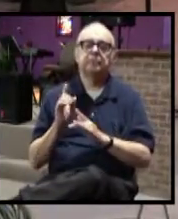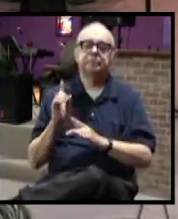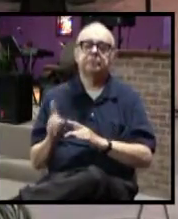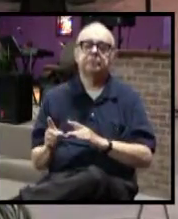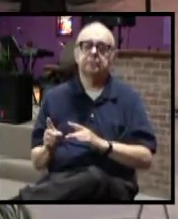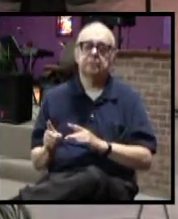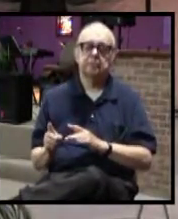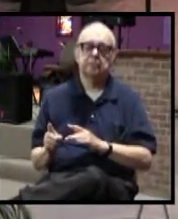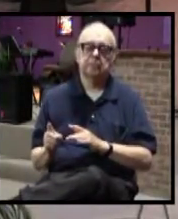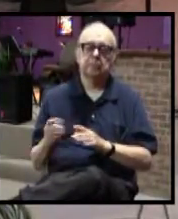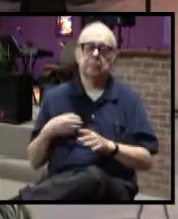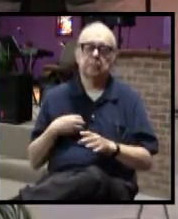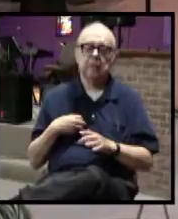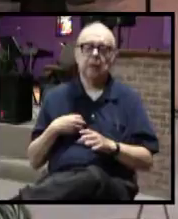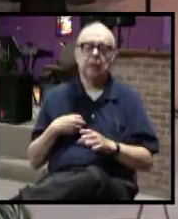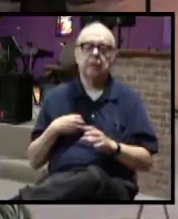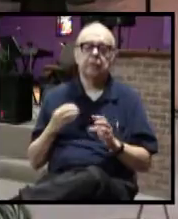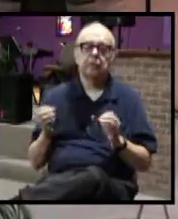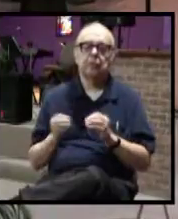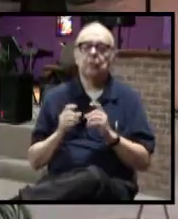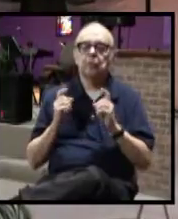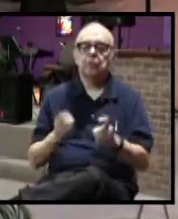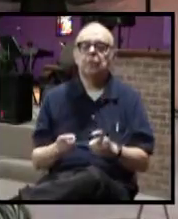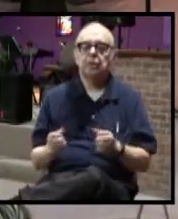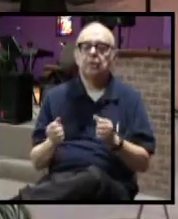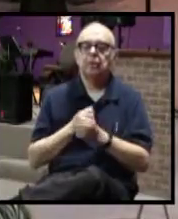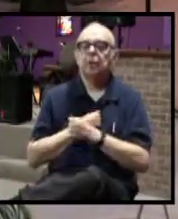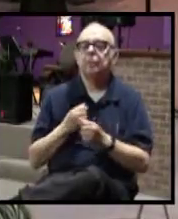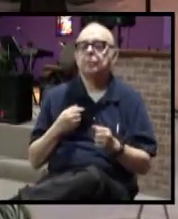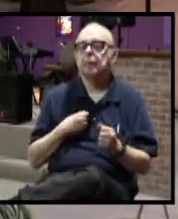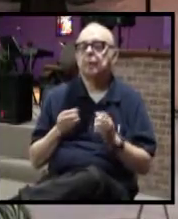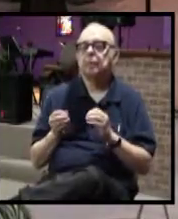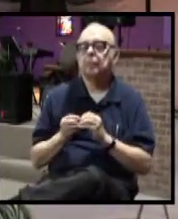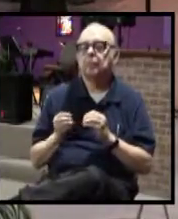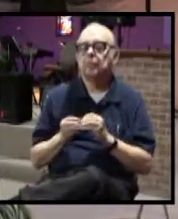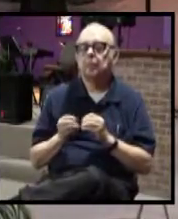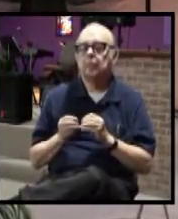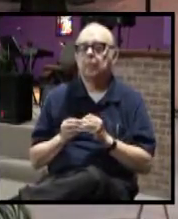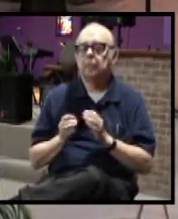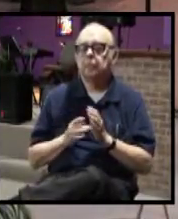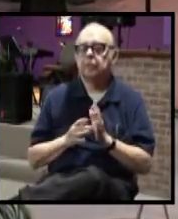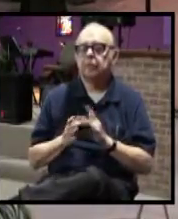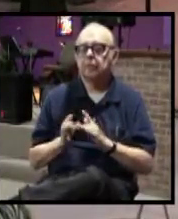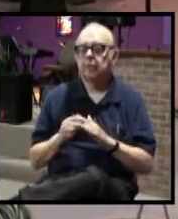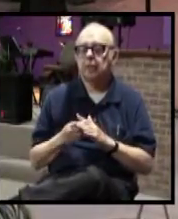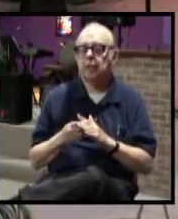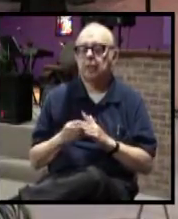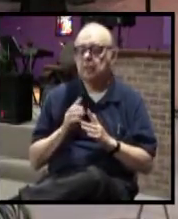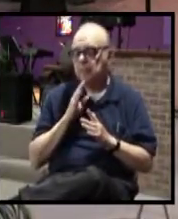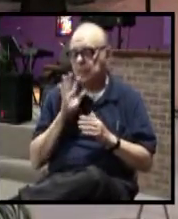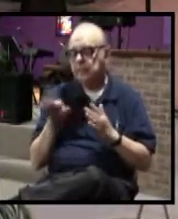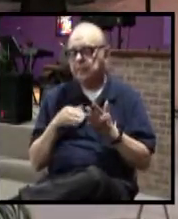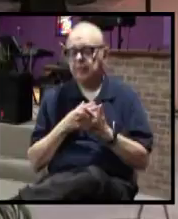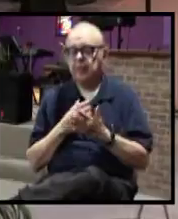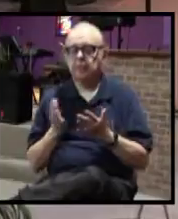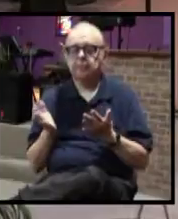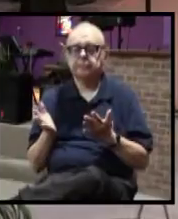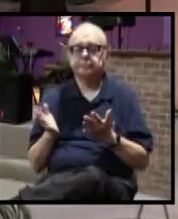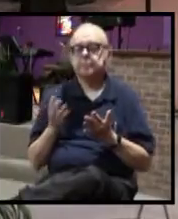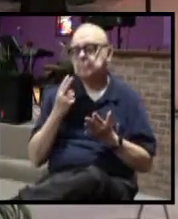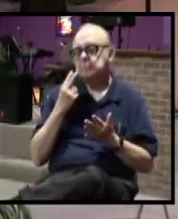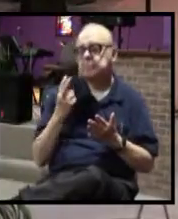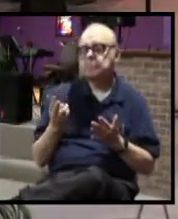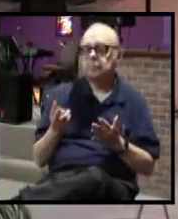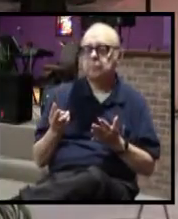He says, the one that's got more sins loves me more. And he begins to start talking about